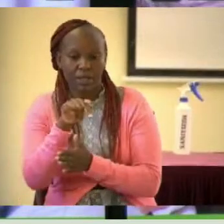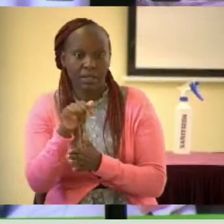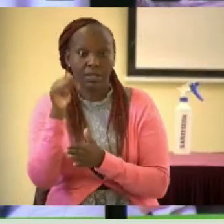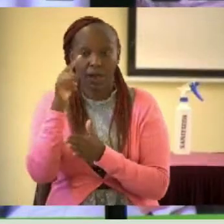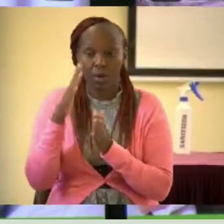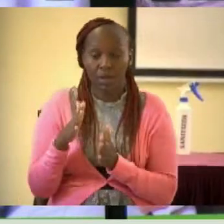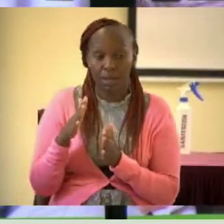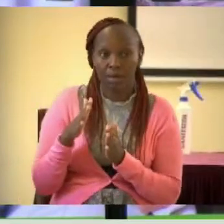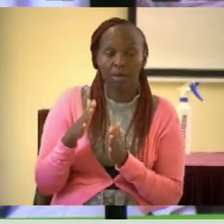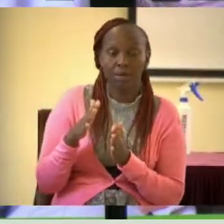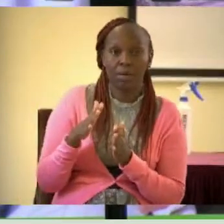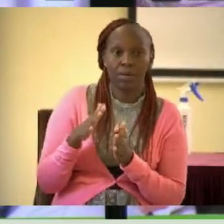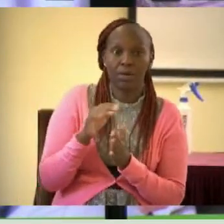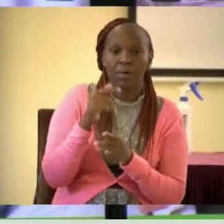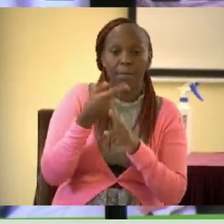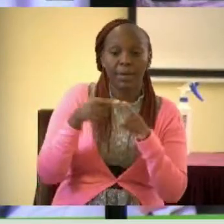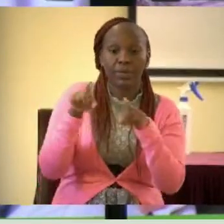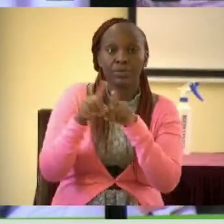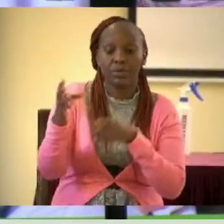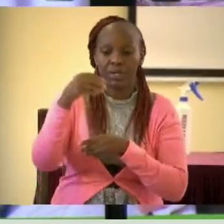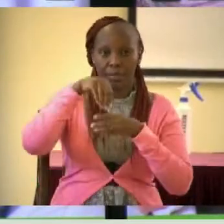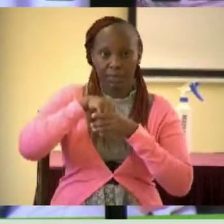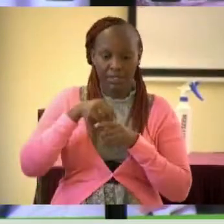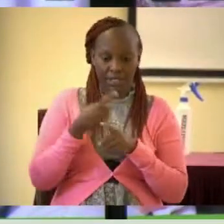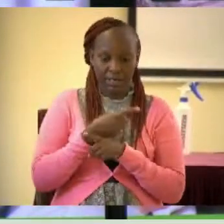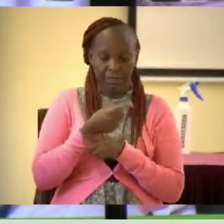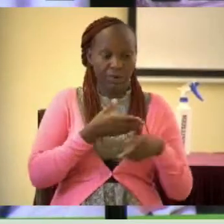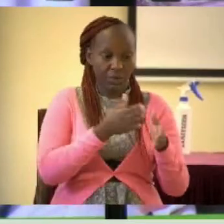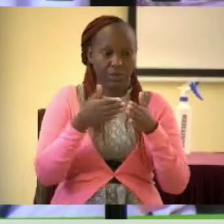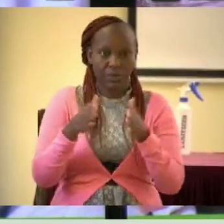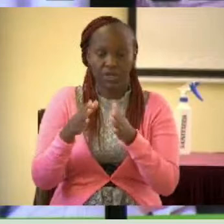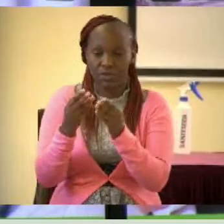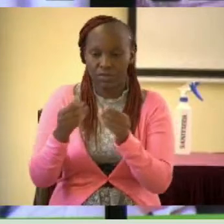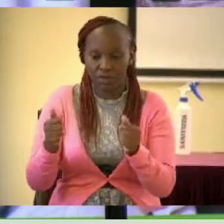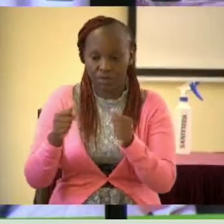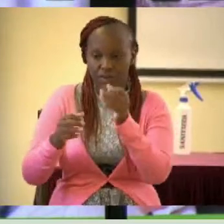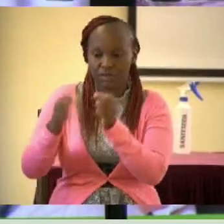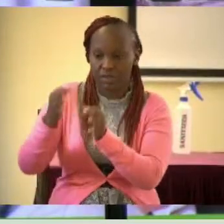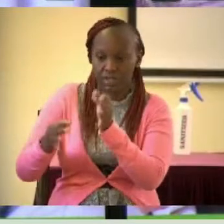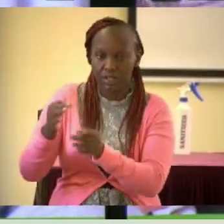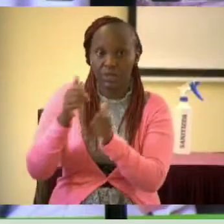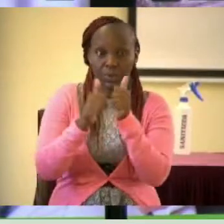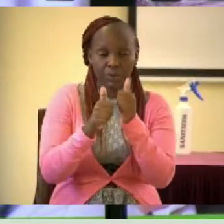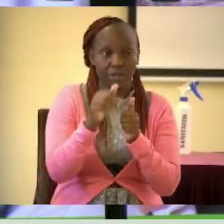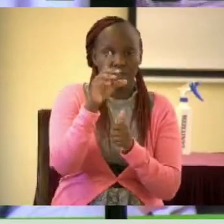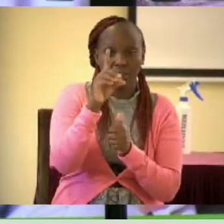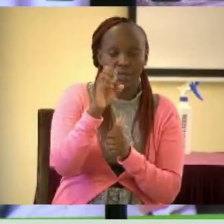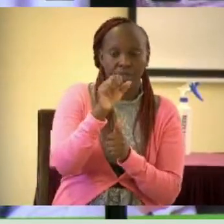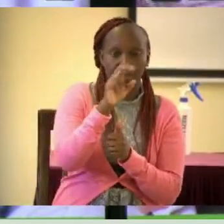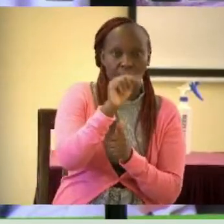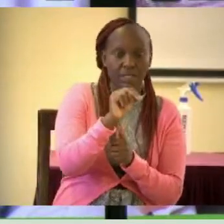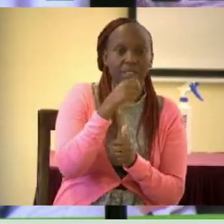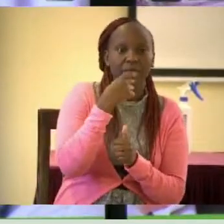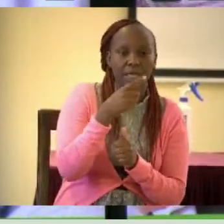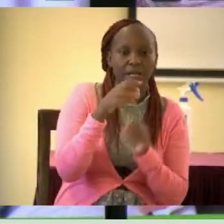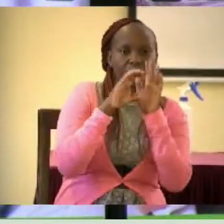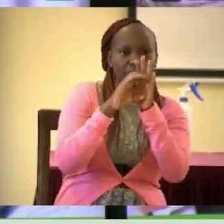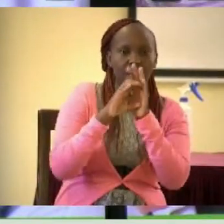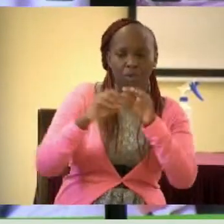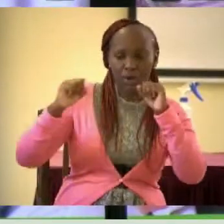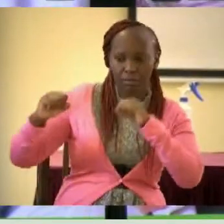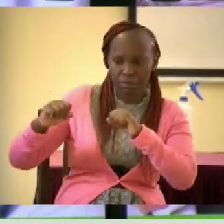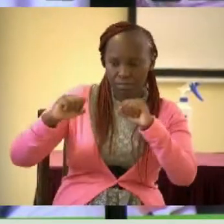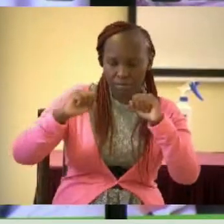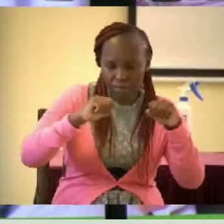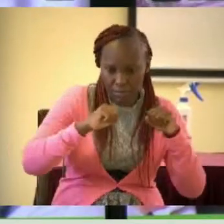lawyer, but also embracing alternative justice mechanism, which the Dean also mentioned, such as mediation, which is